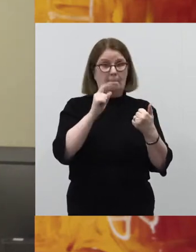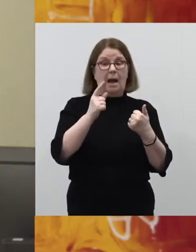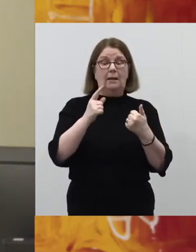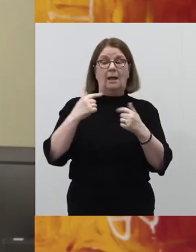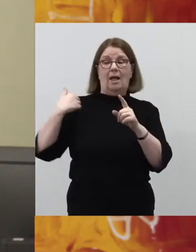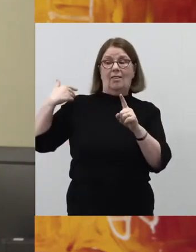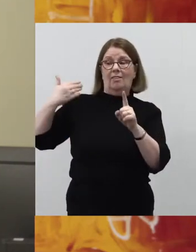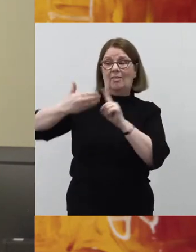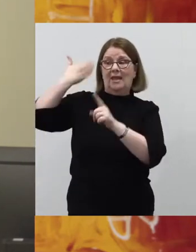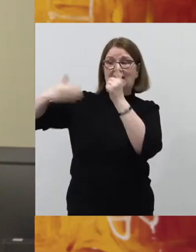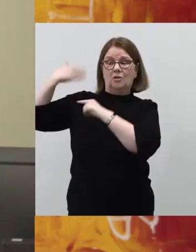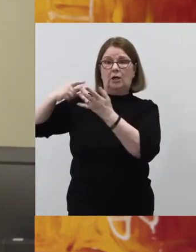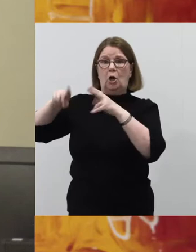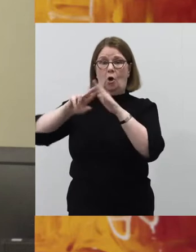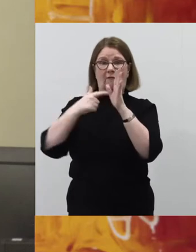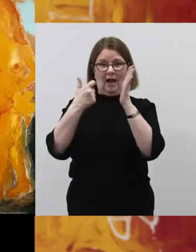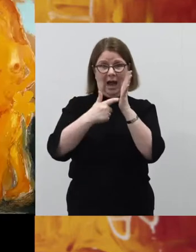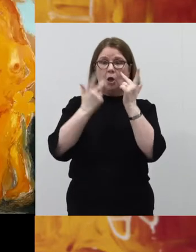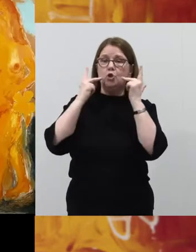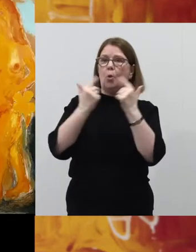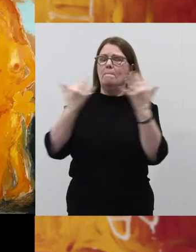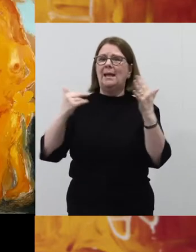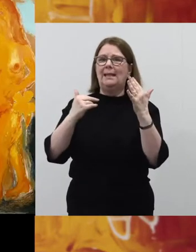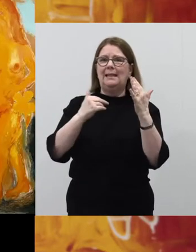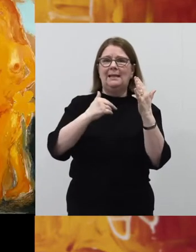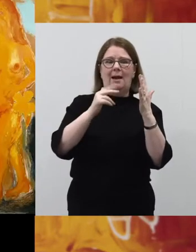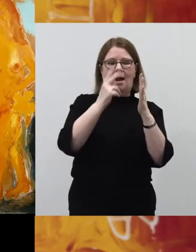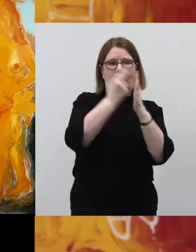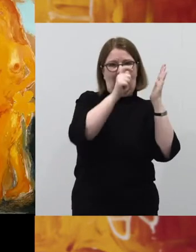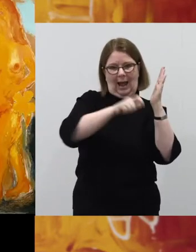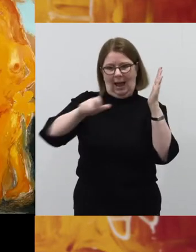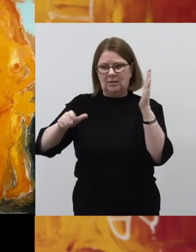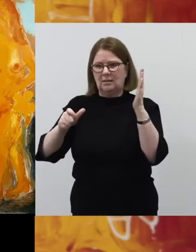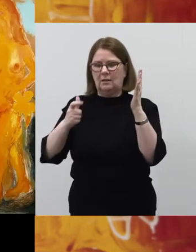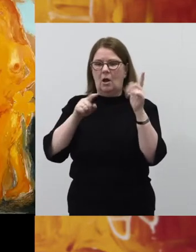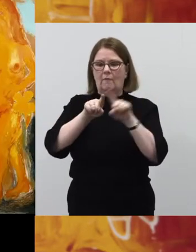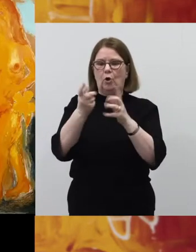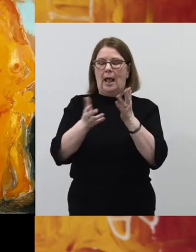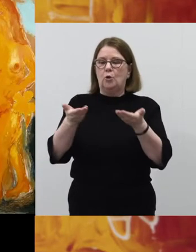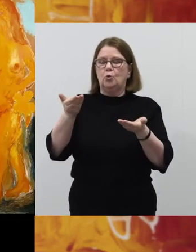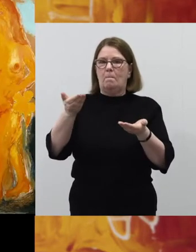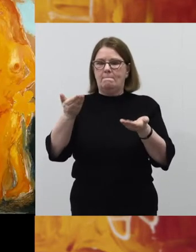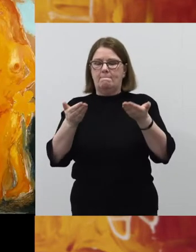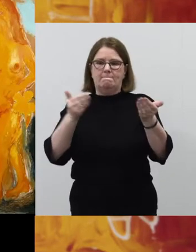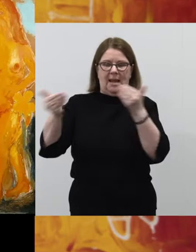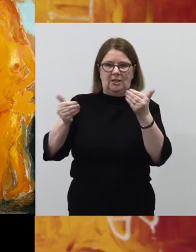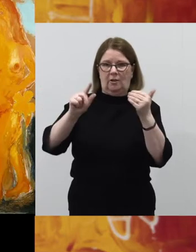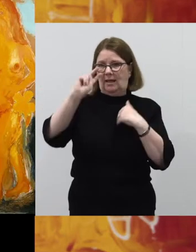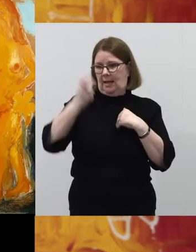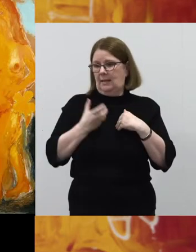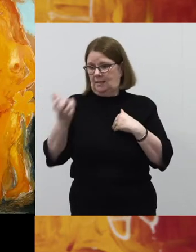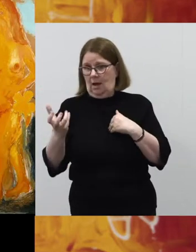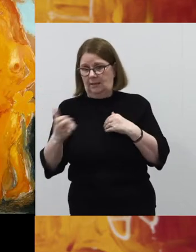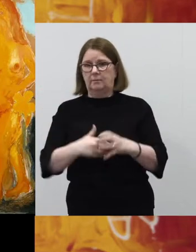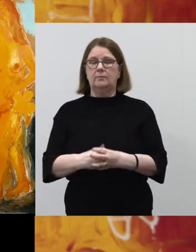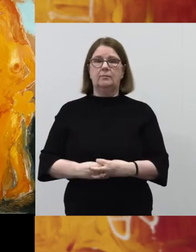mined as a way of dealing with those parts of our lives that have the potential to derail us, to send us into a